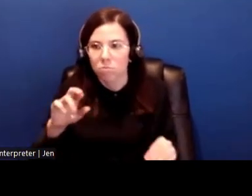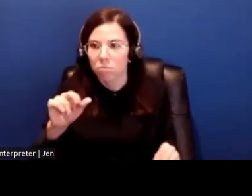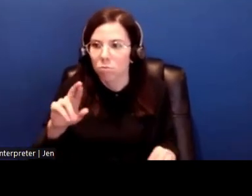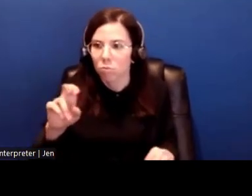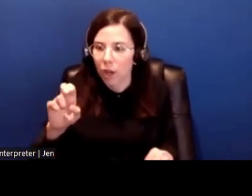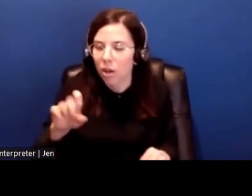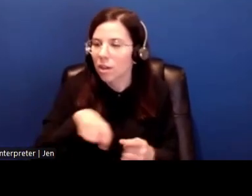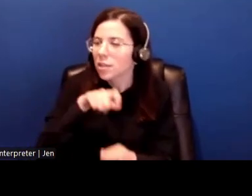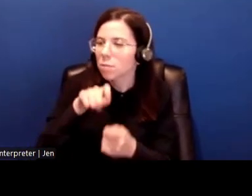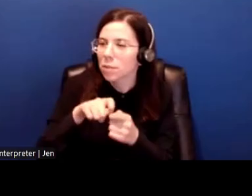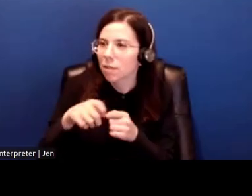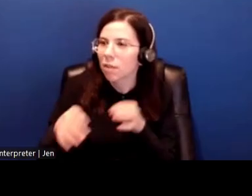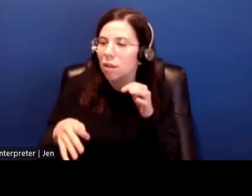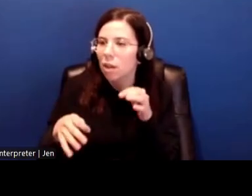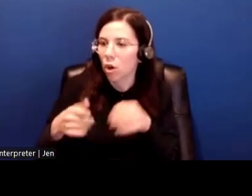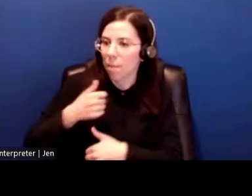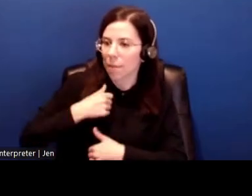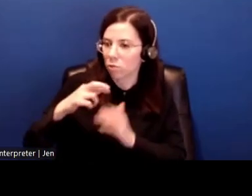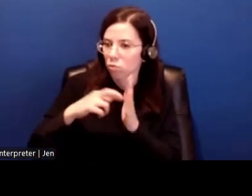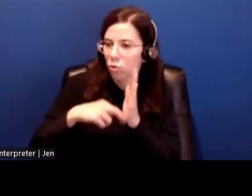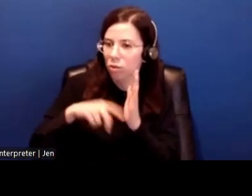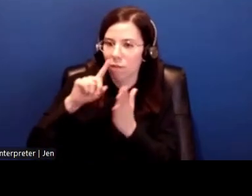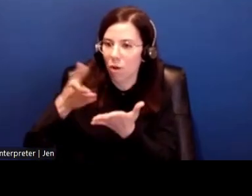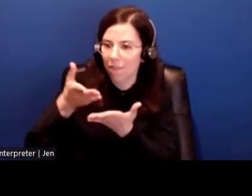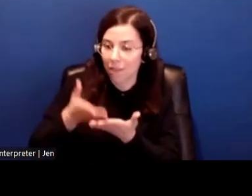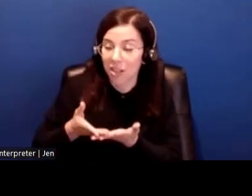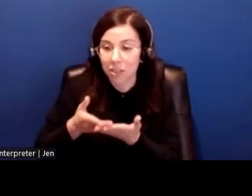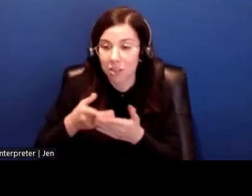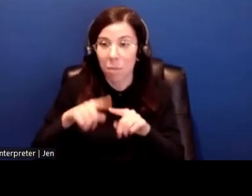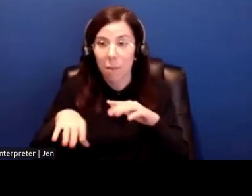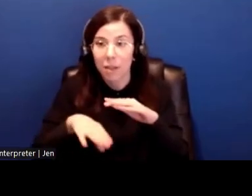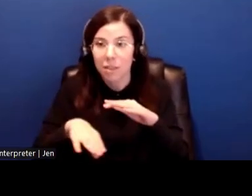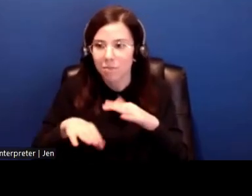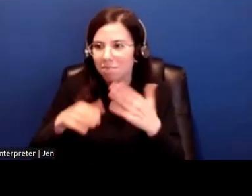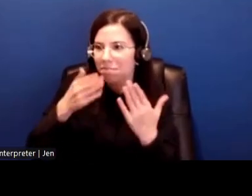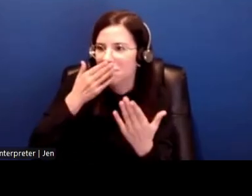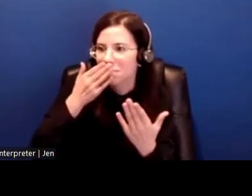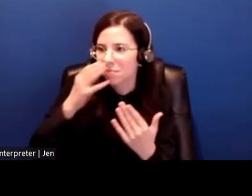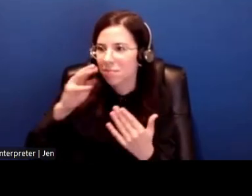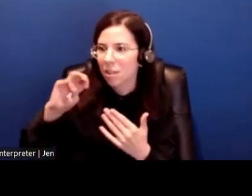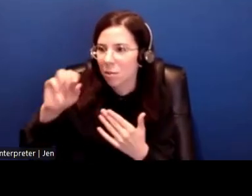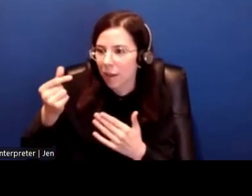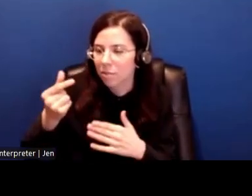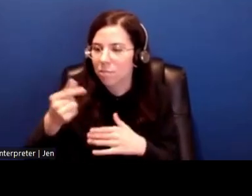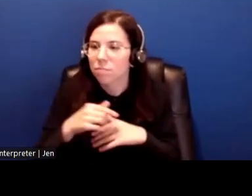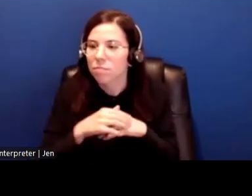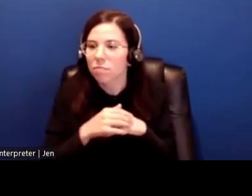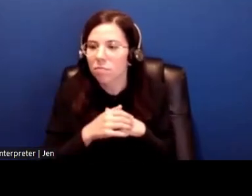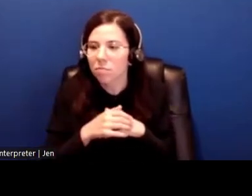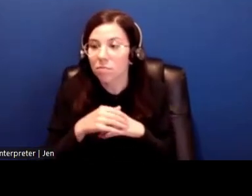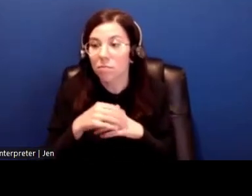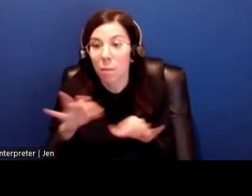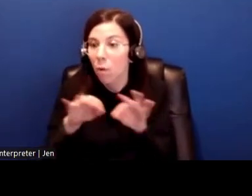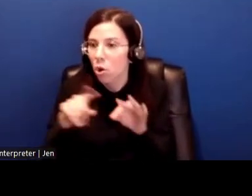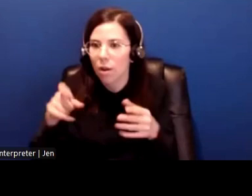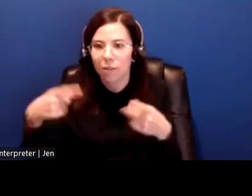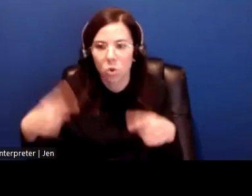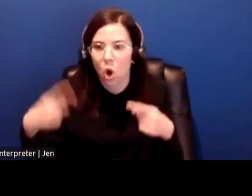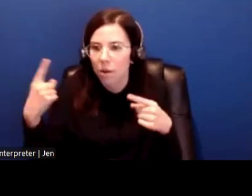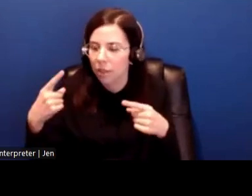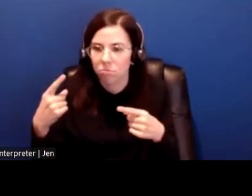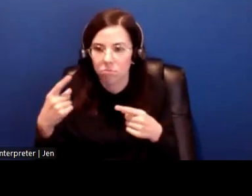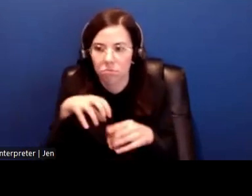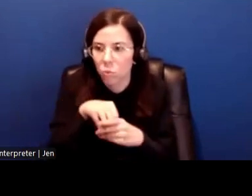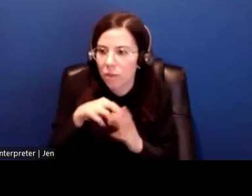specific military rules of evidence. But bottom line, oh yeah, sorry, thanks, Mike. Bottom line is make an argument, like whether it's within these